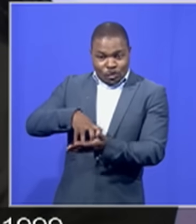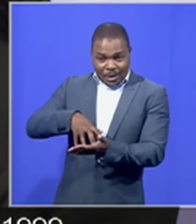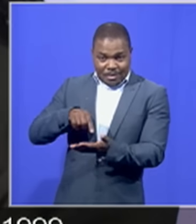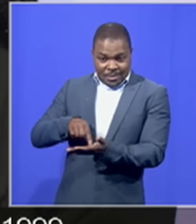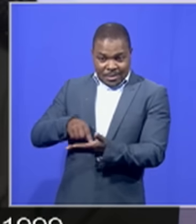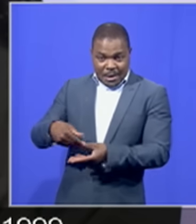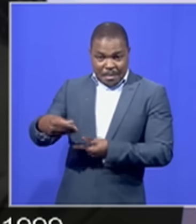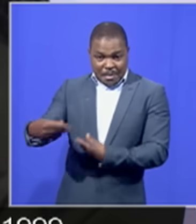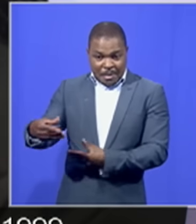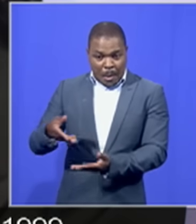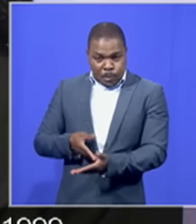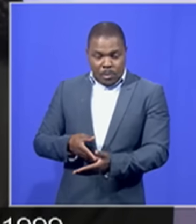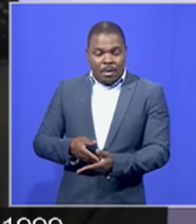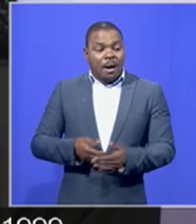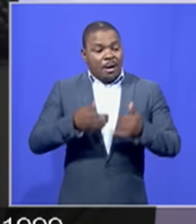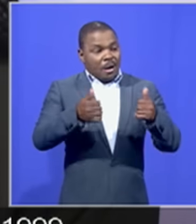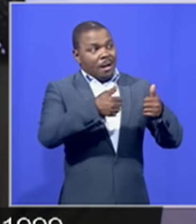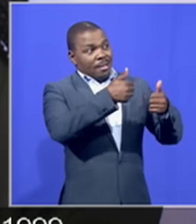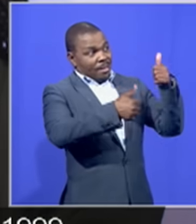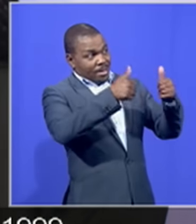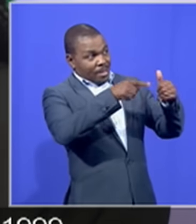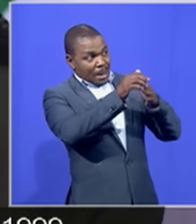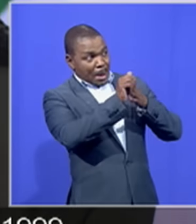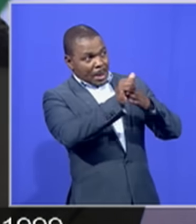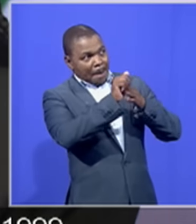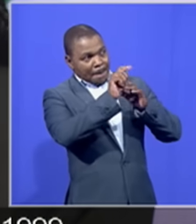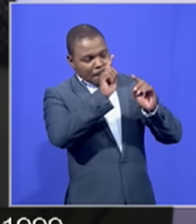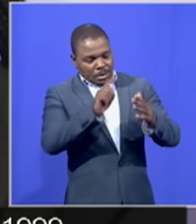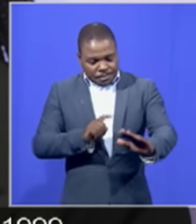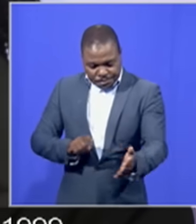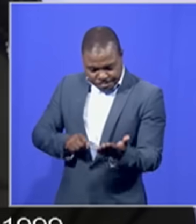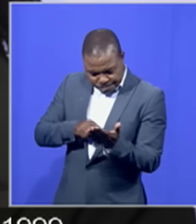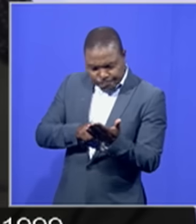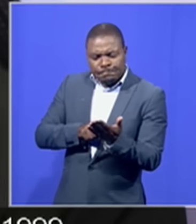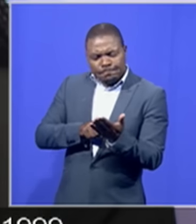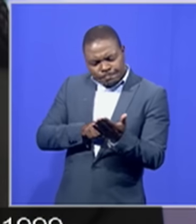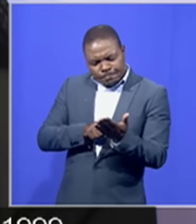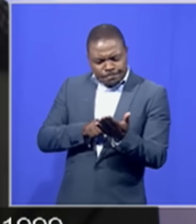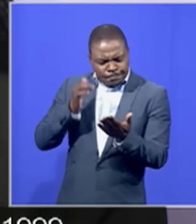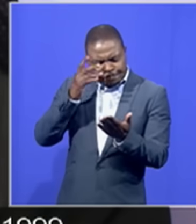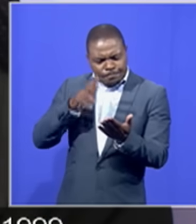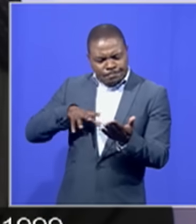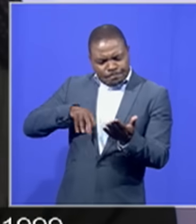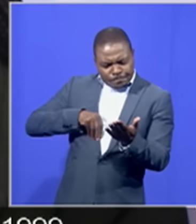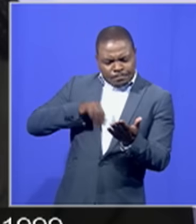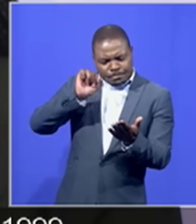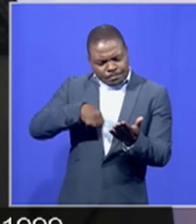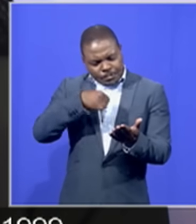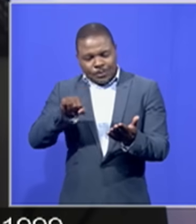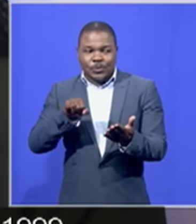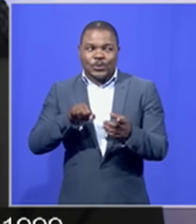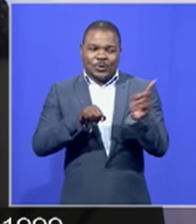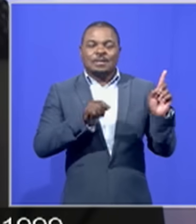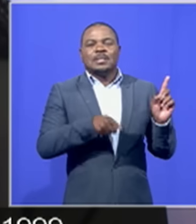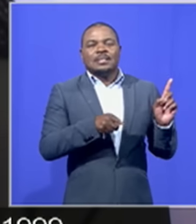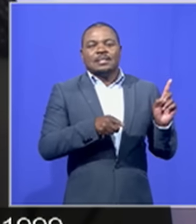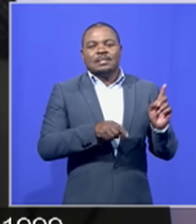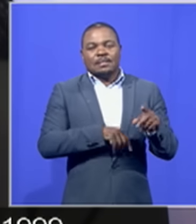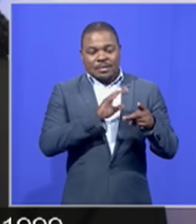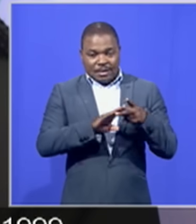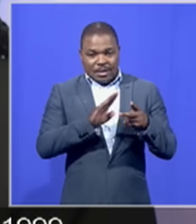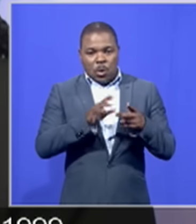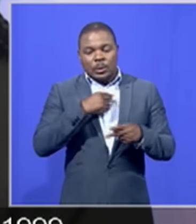jwale baetapele ba tlamehile hore banke qeto hore na ba e amohela kapa ha ba e amoheli mme re lebeletse hore